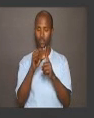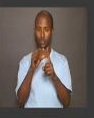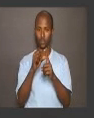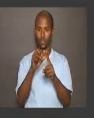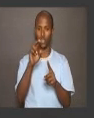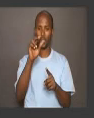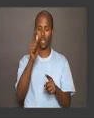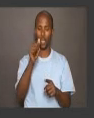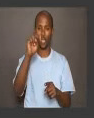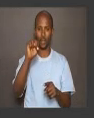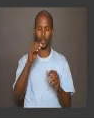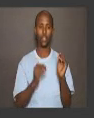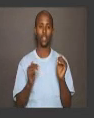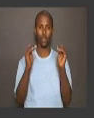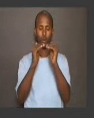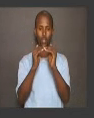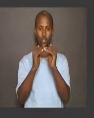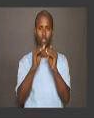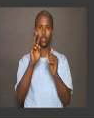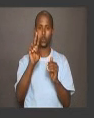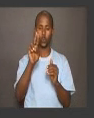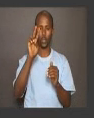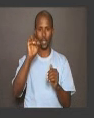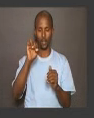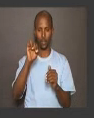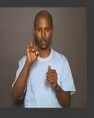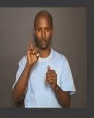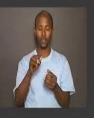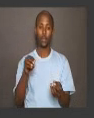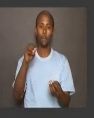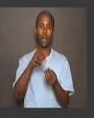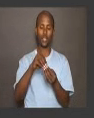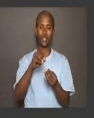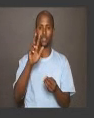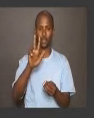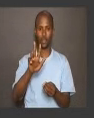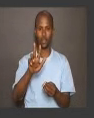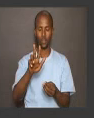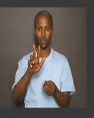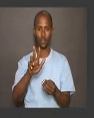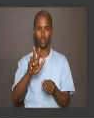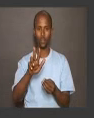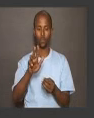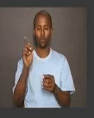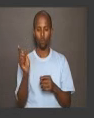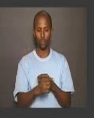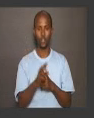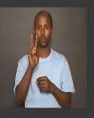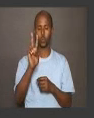an equals 2n plus 3 over